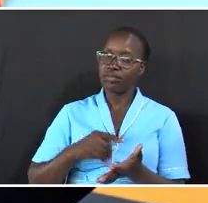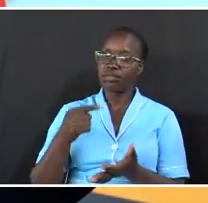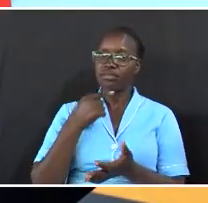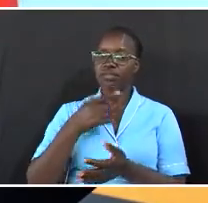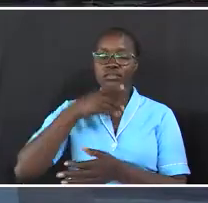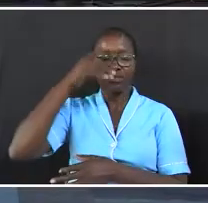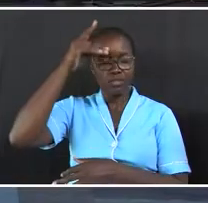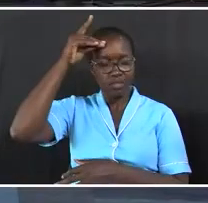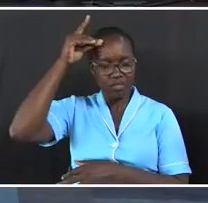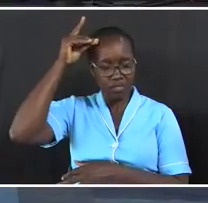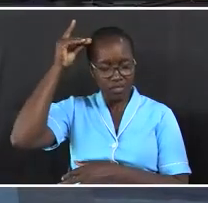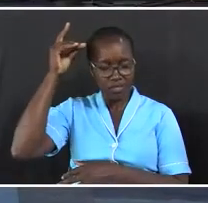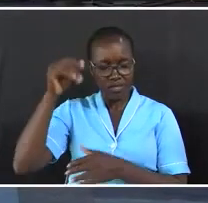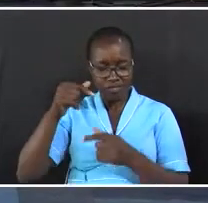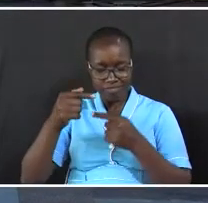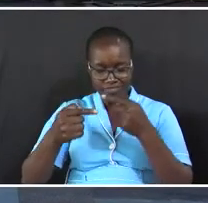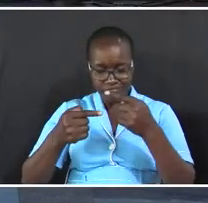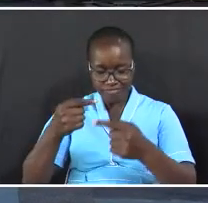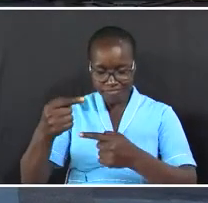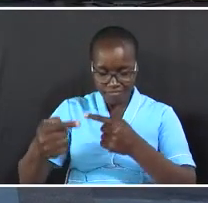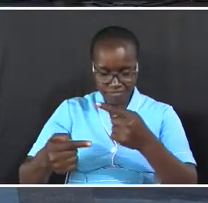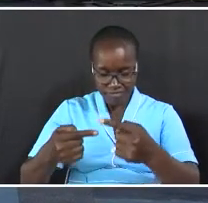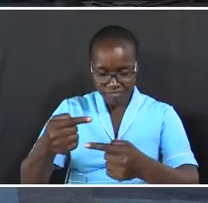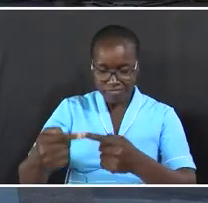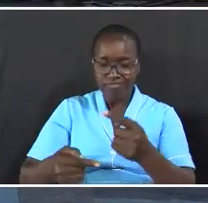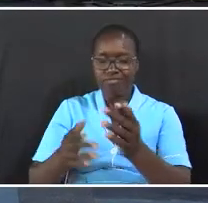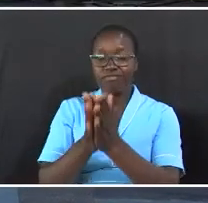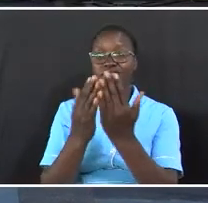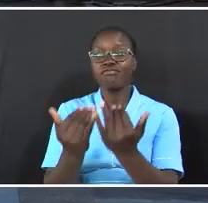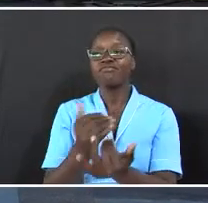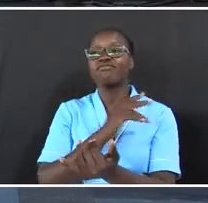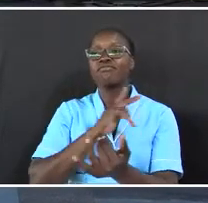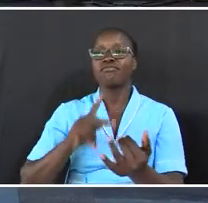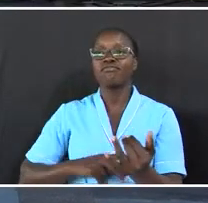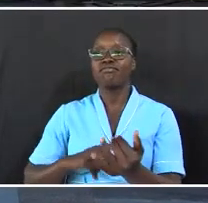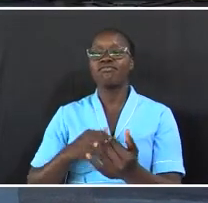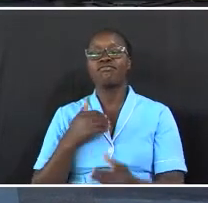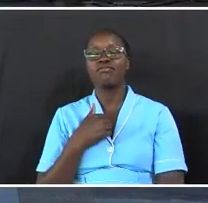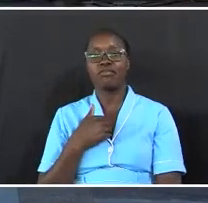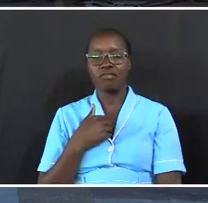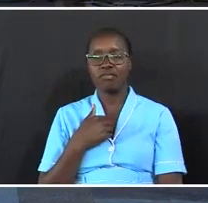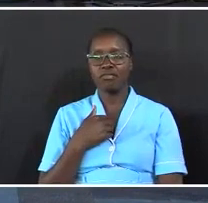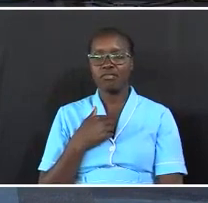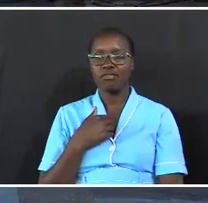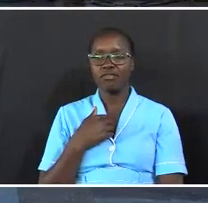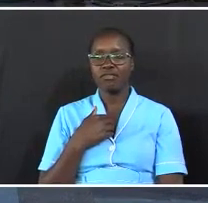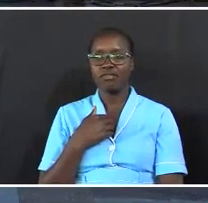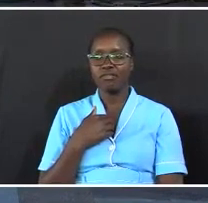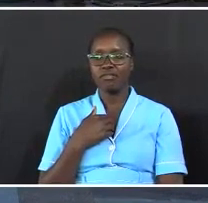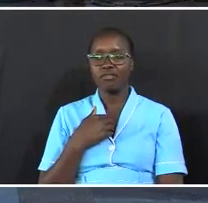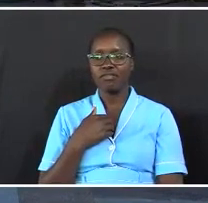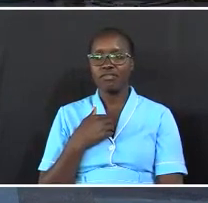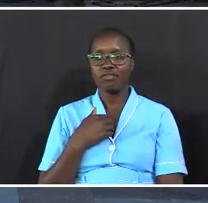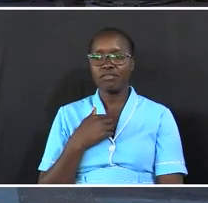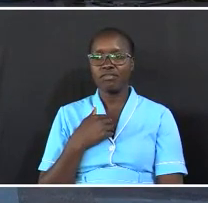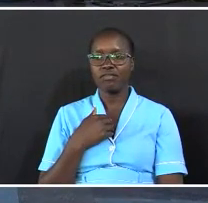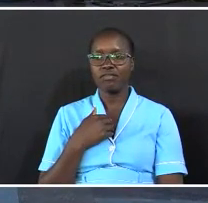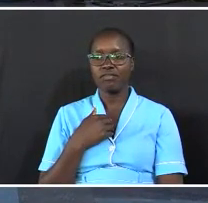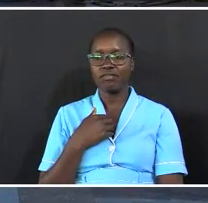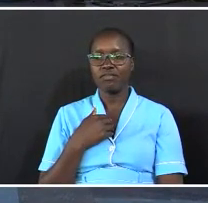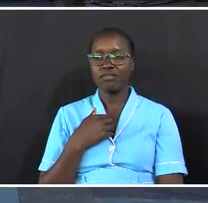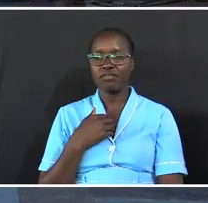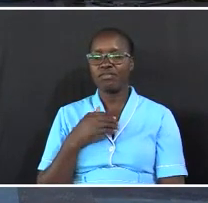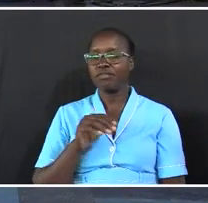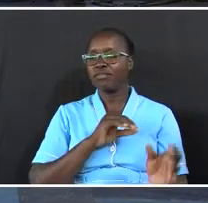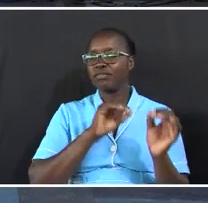telling Daniel. So it went on and went on, and now the king has to ask, it has happened, he was